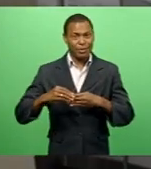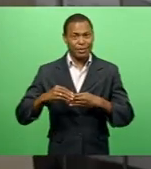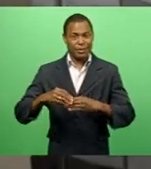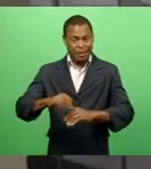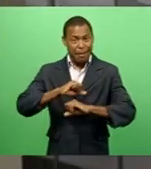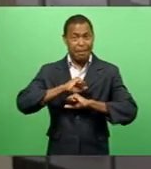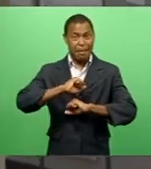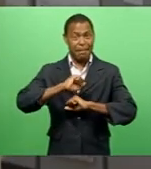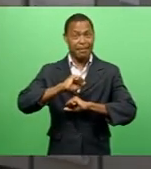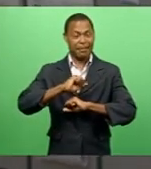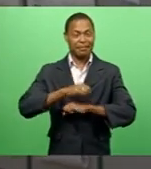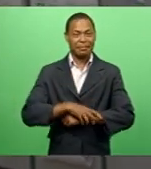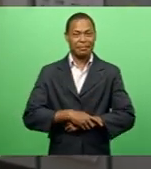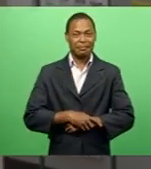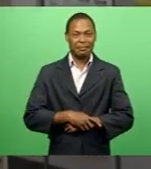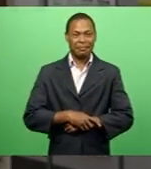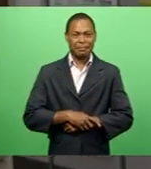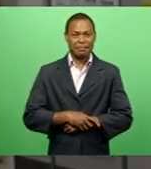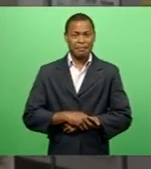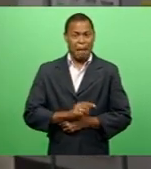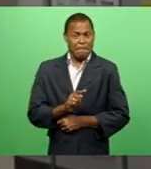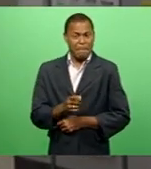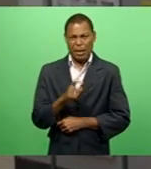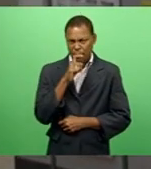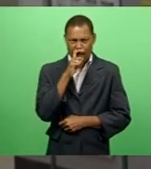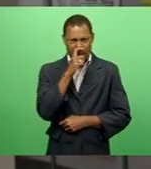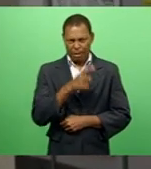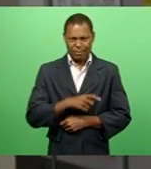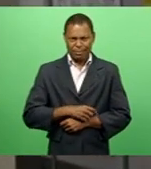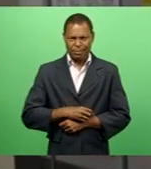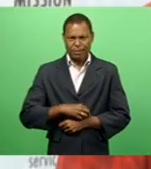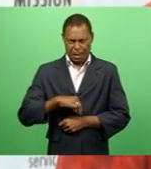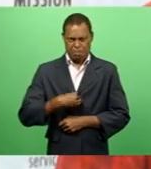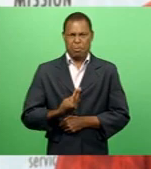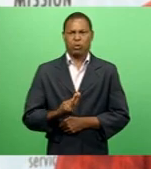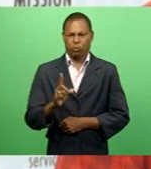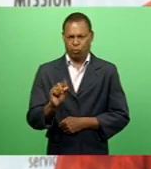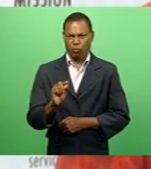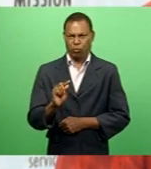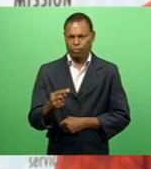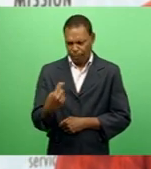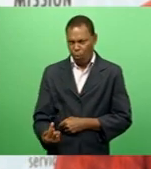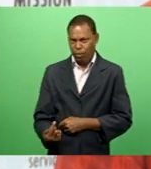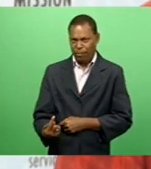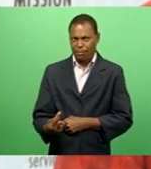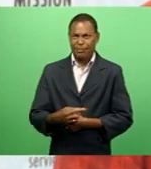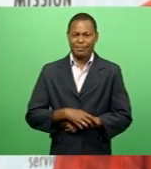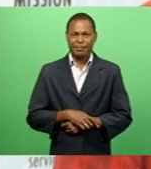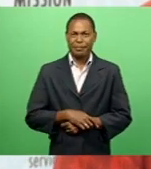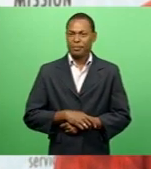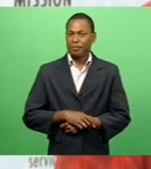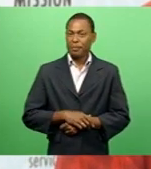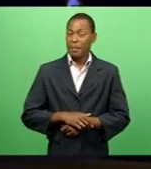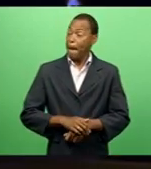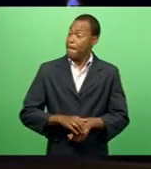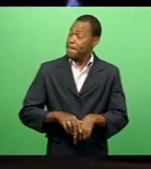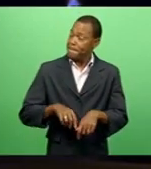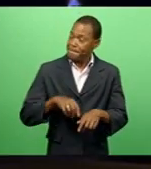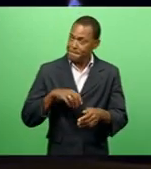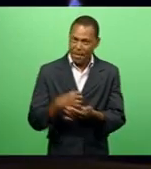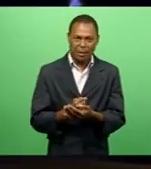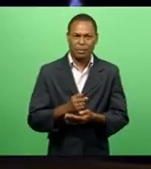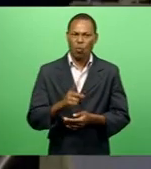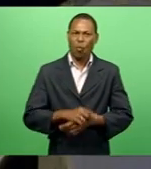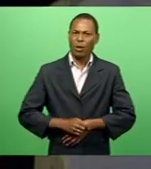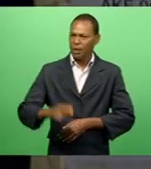But they can't achieve that mission alone. This must be a truly national effort